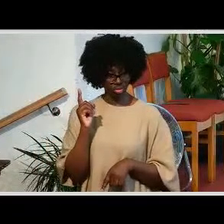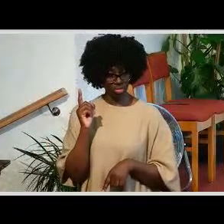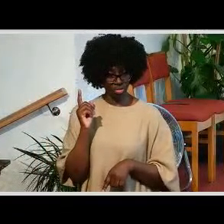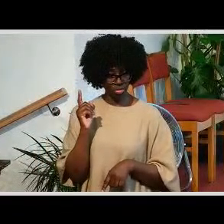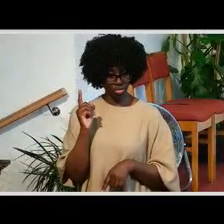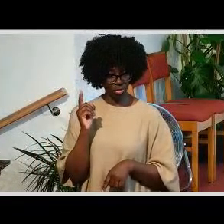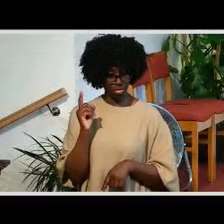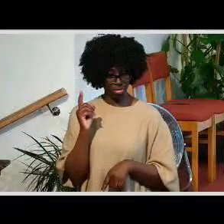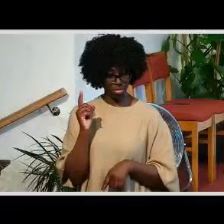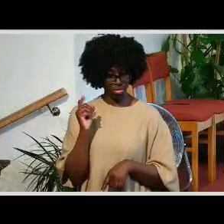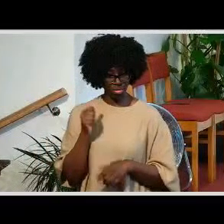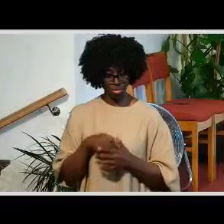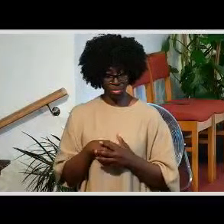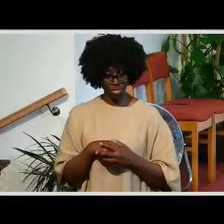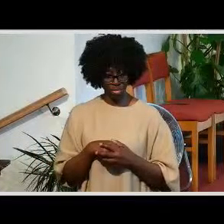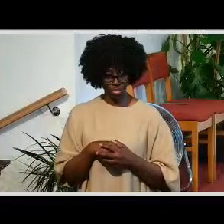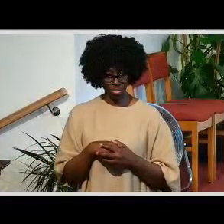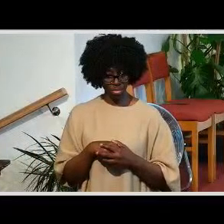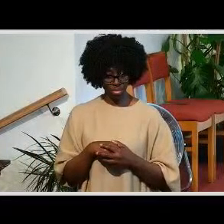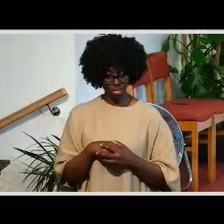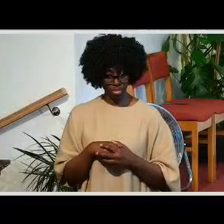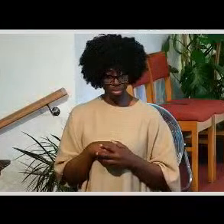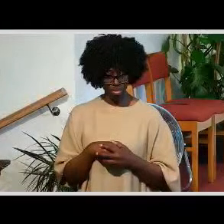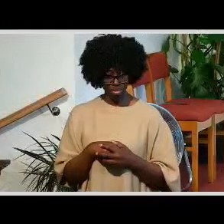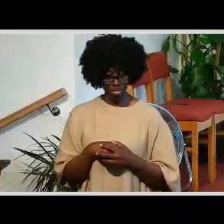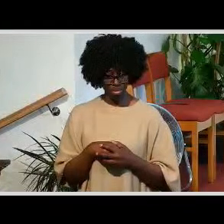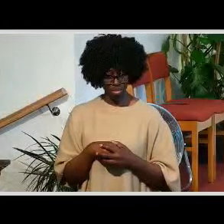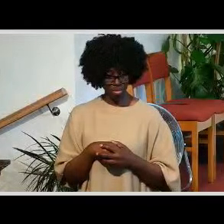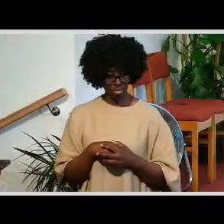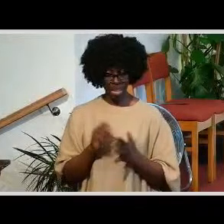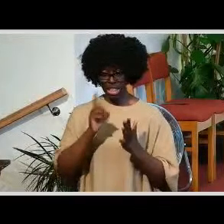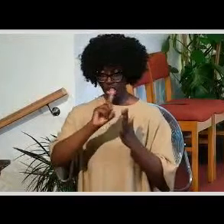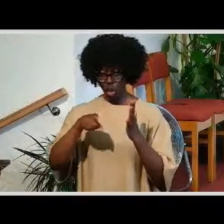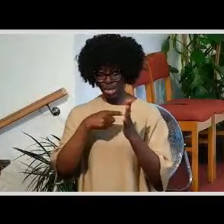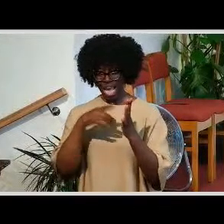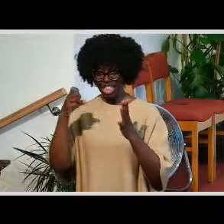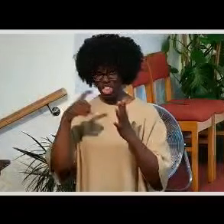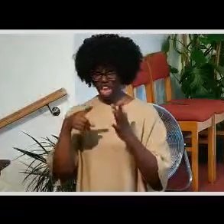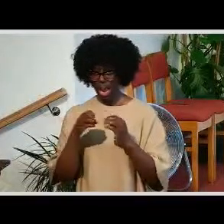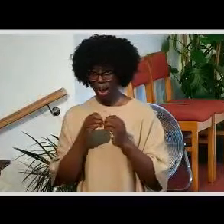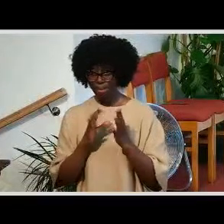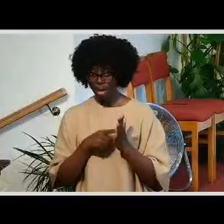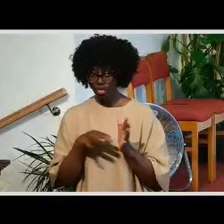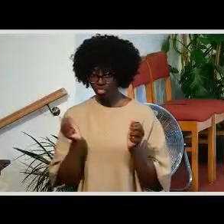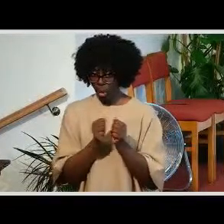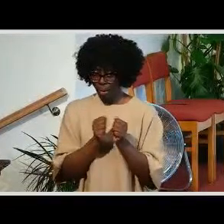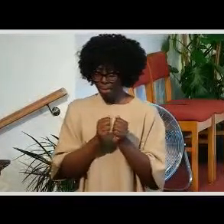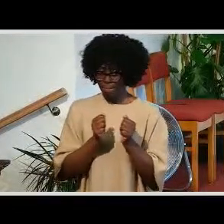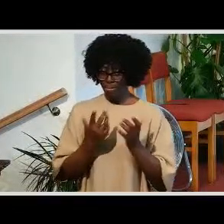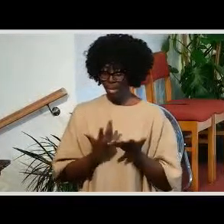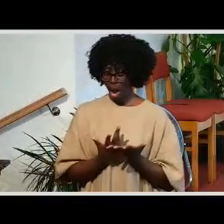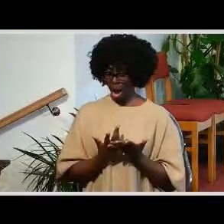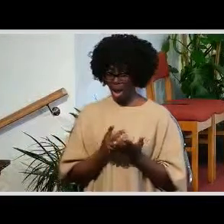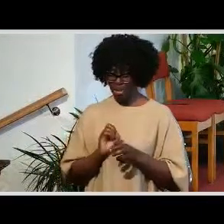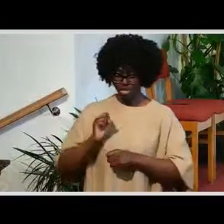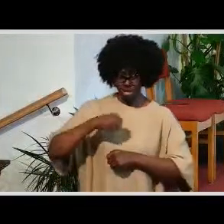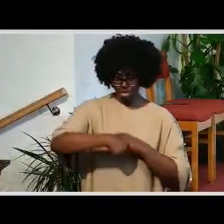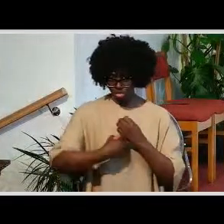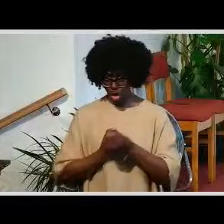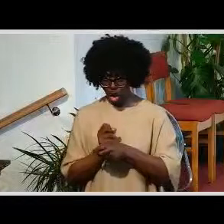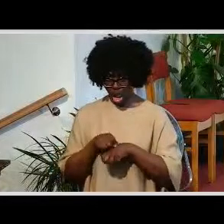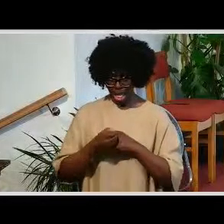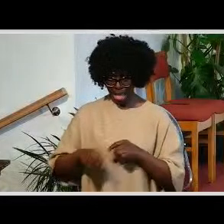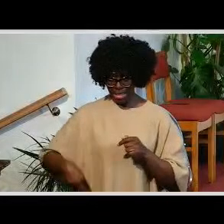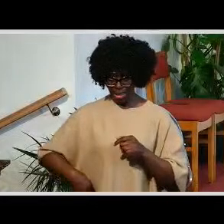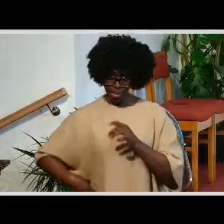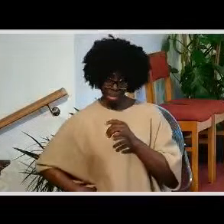He struggled with an angel after that dream he had, and since then, his hip was dislocated. It looks as though